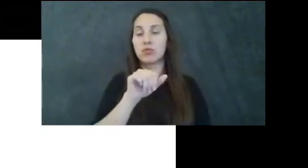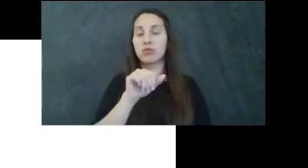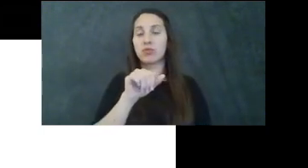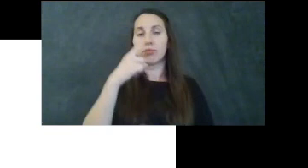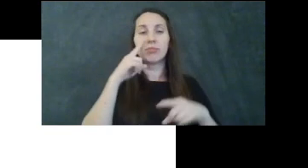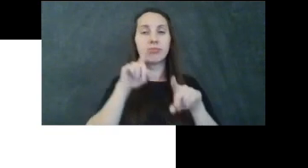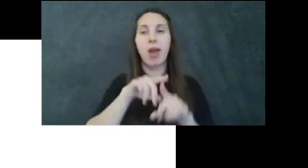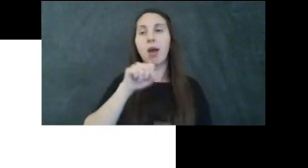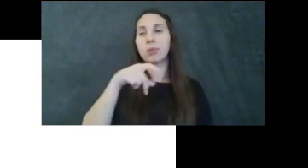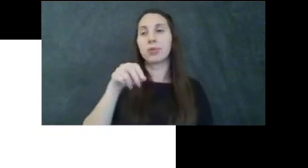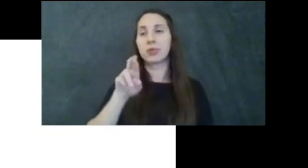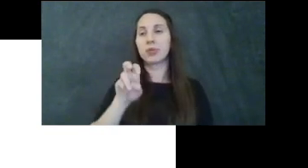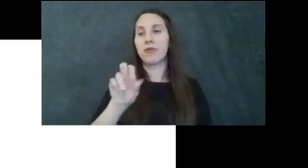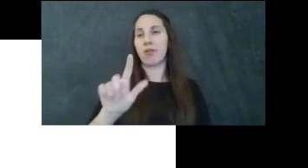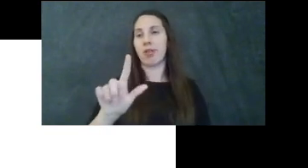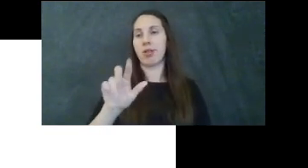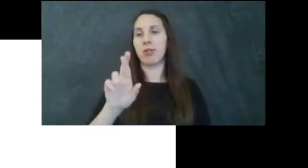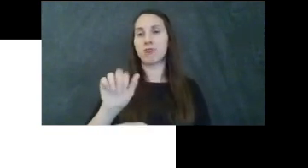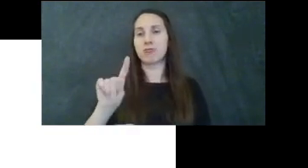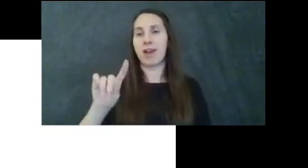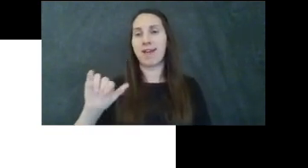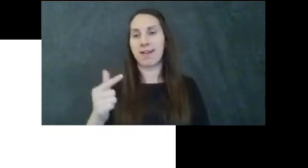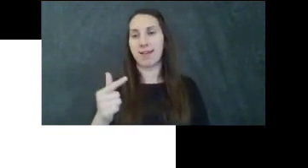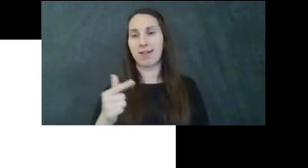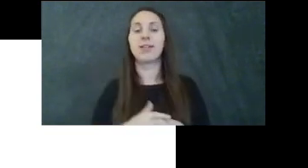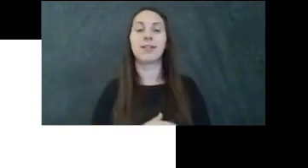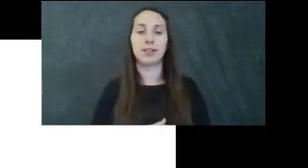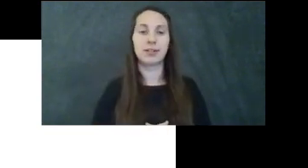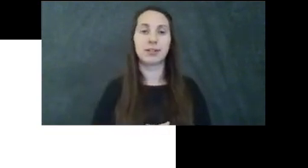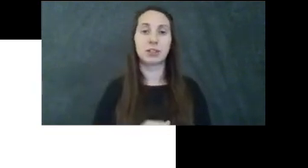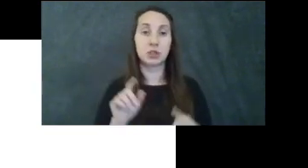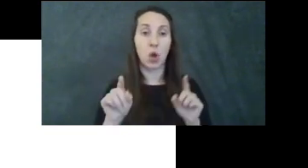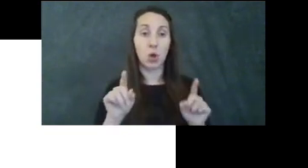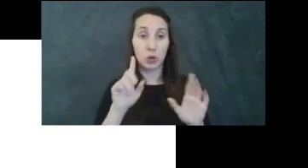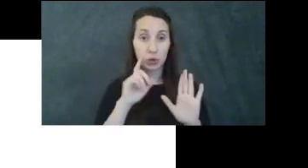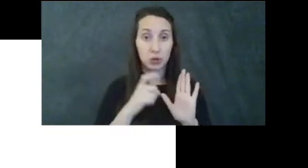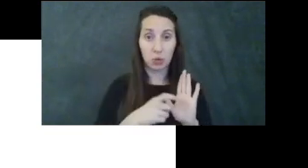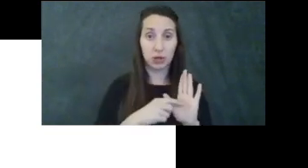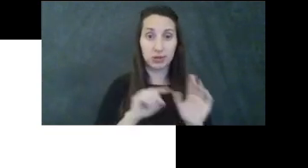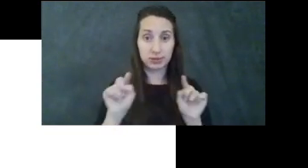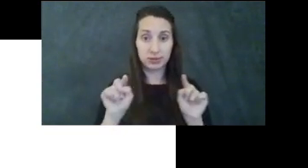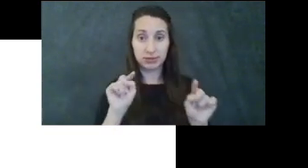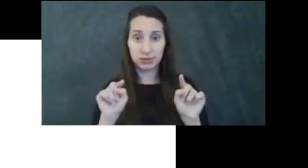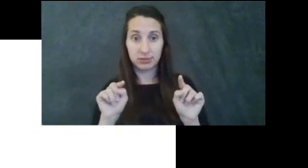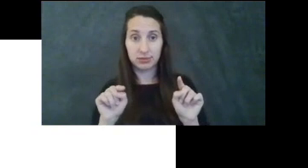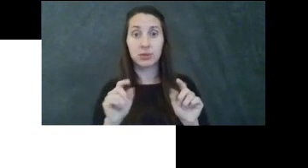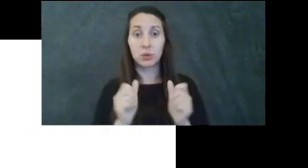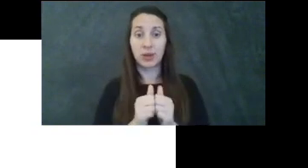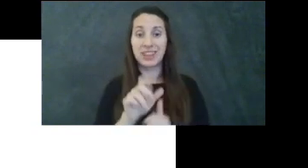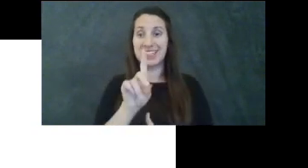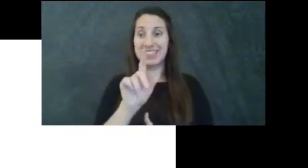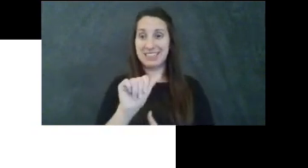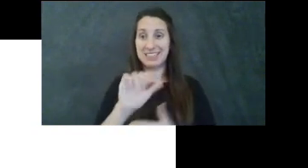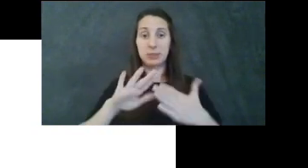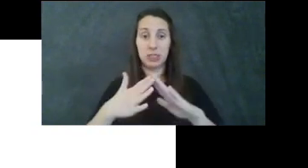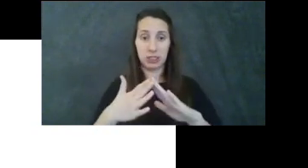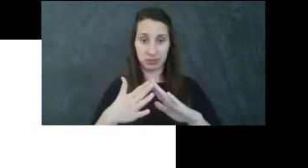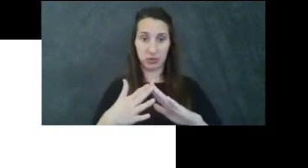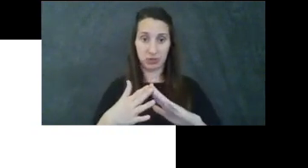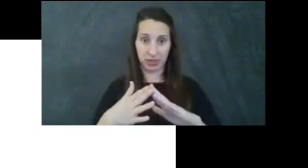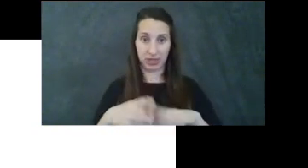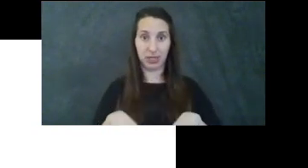non-disability and a 14 to 16-point margin with the disability community, and with half of them responding,